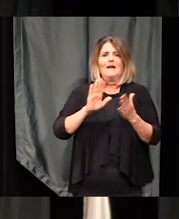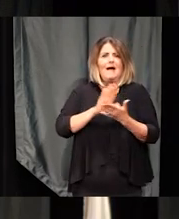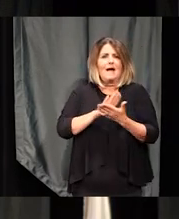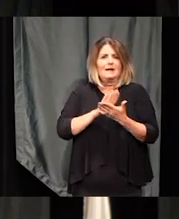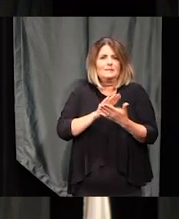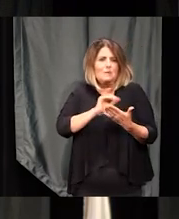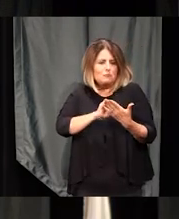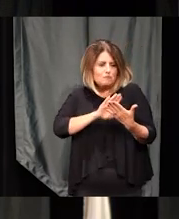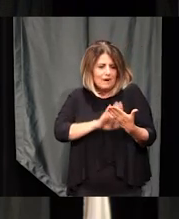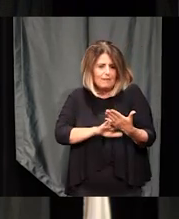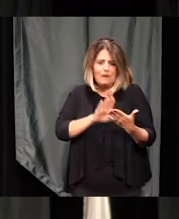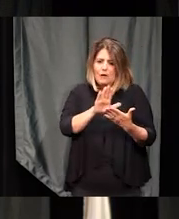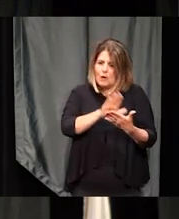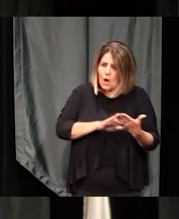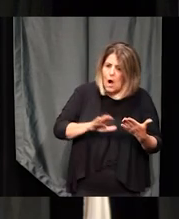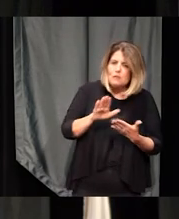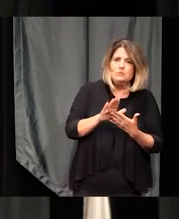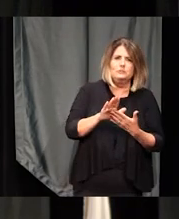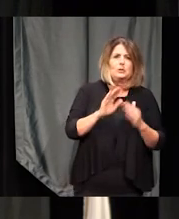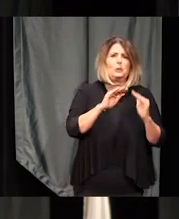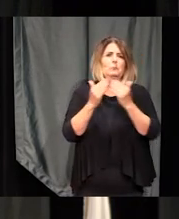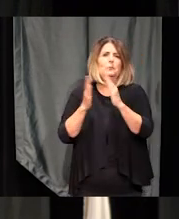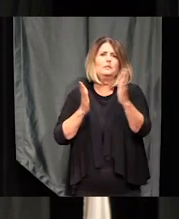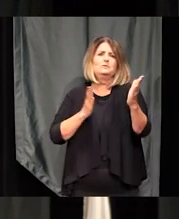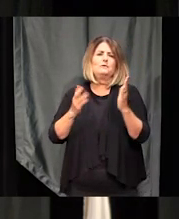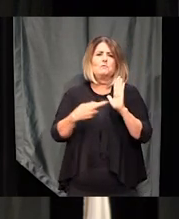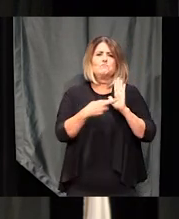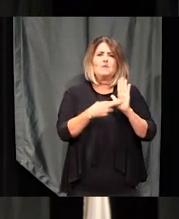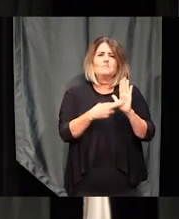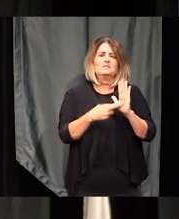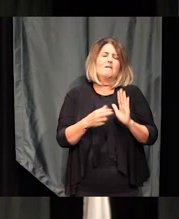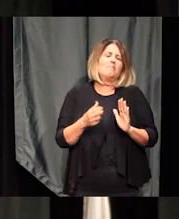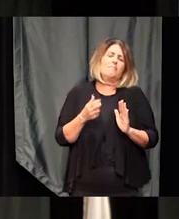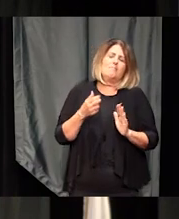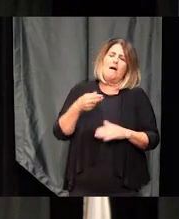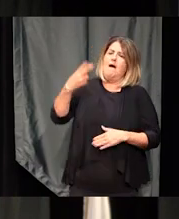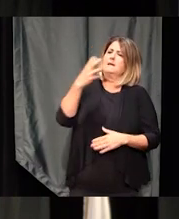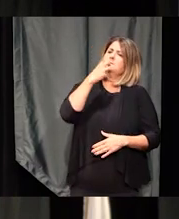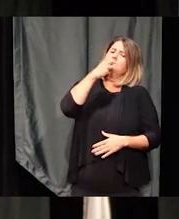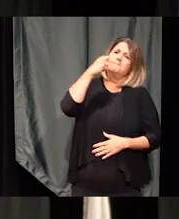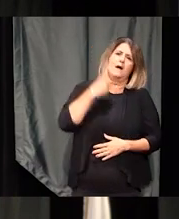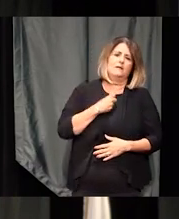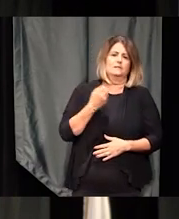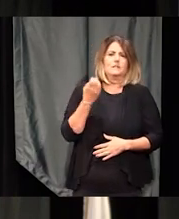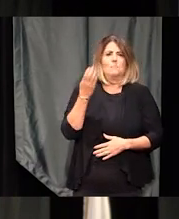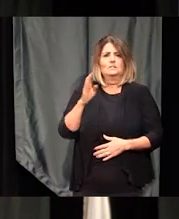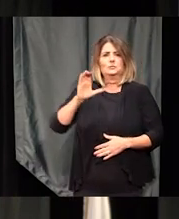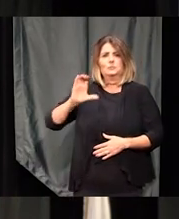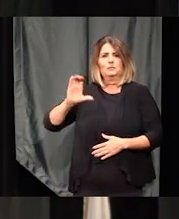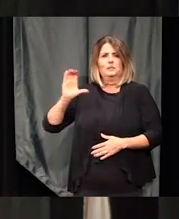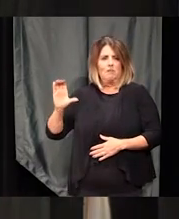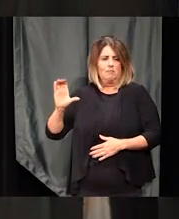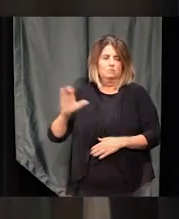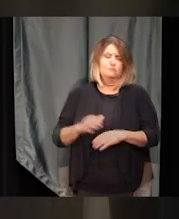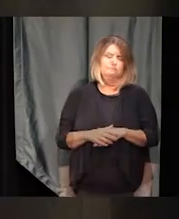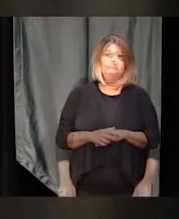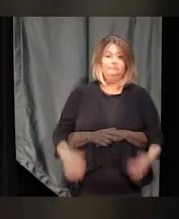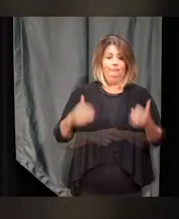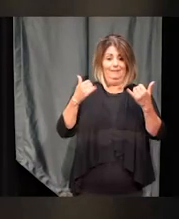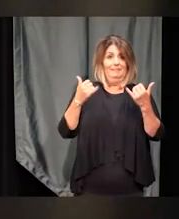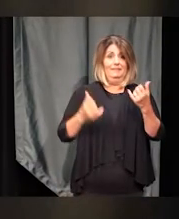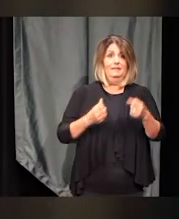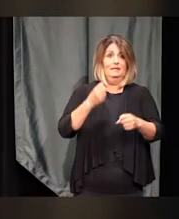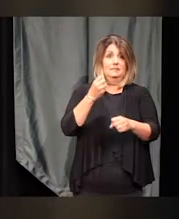and college and community service, represent the highest values of Bristol Community College.